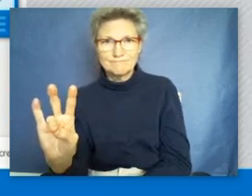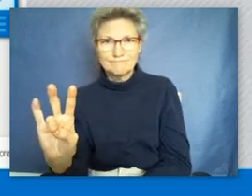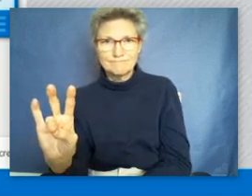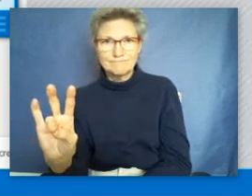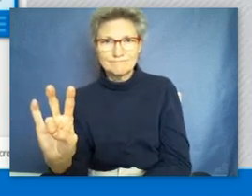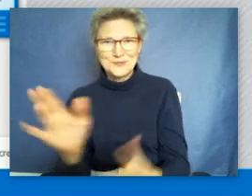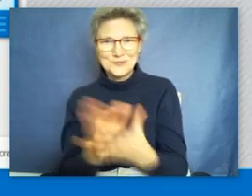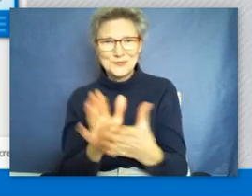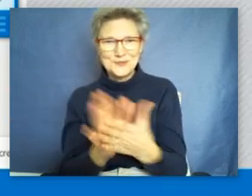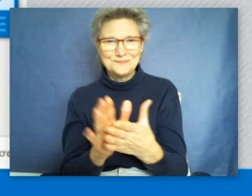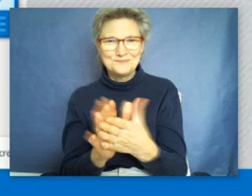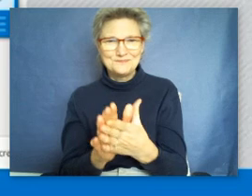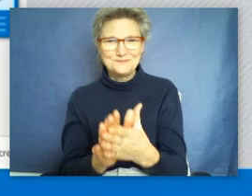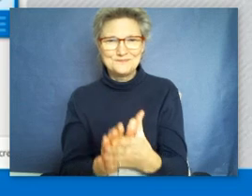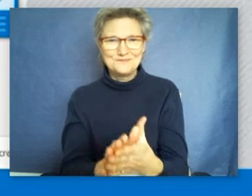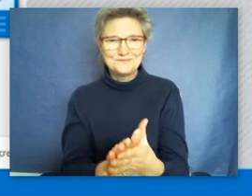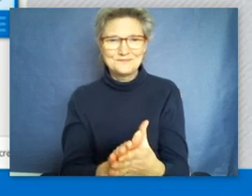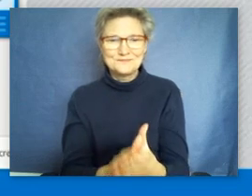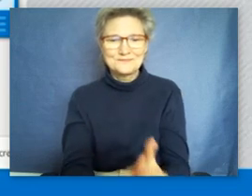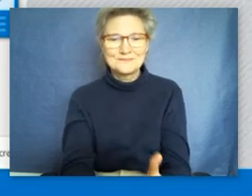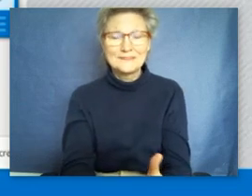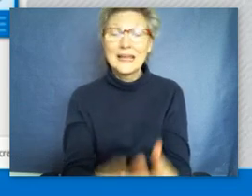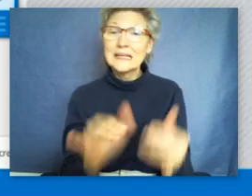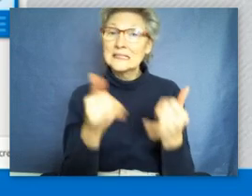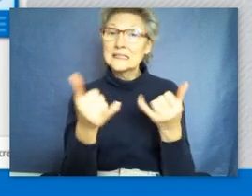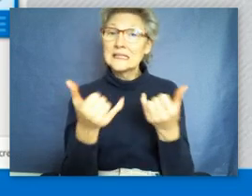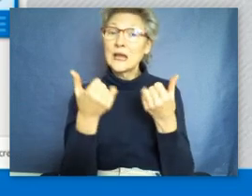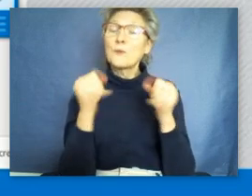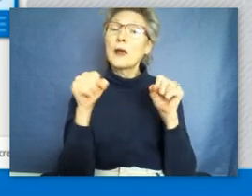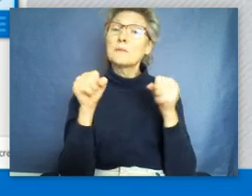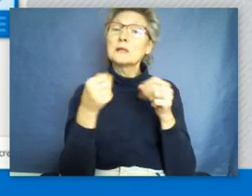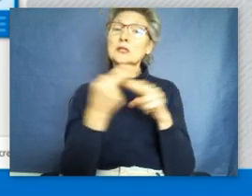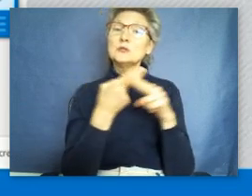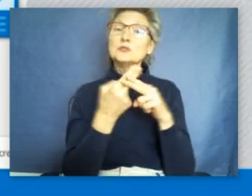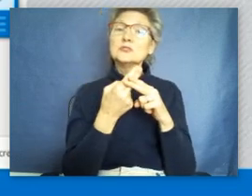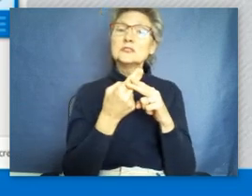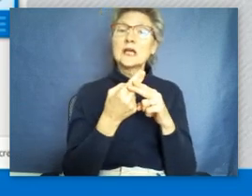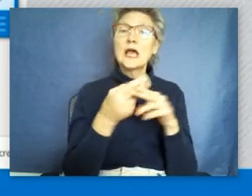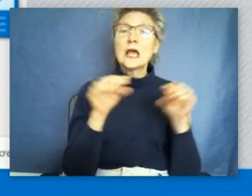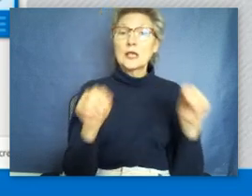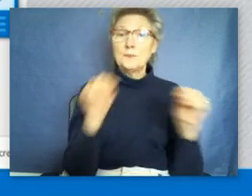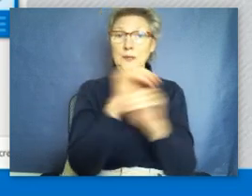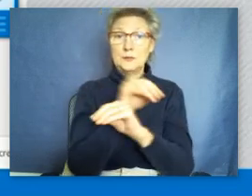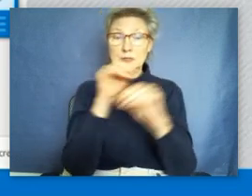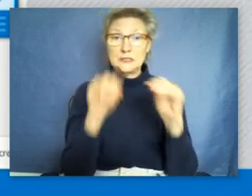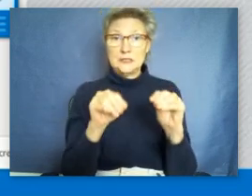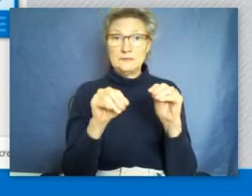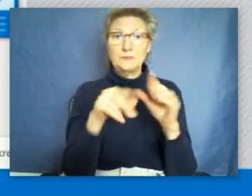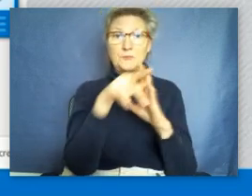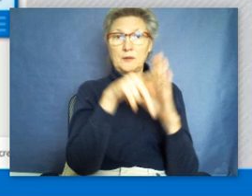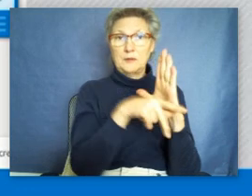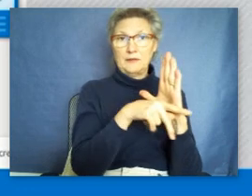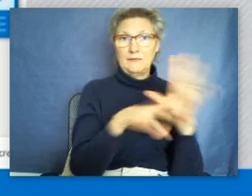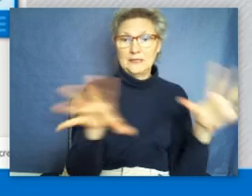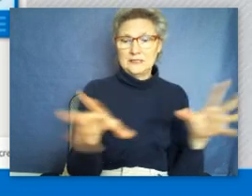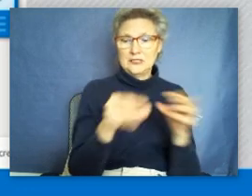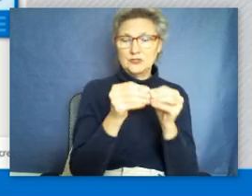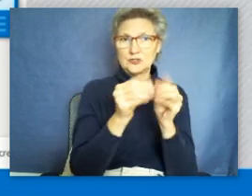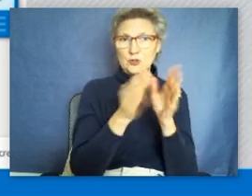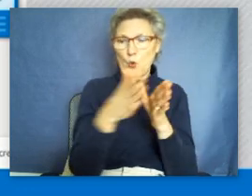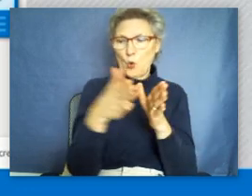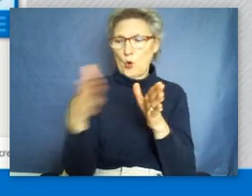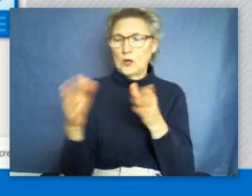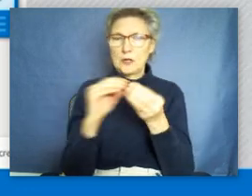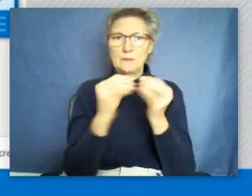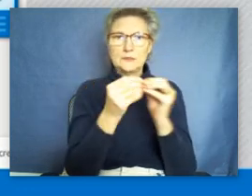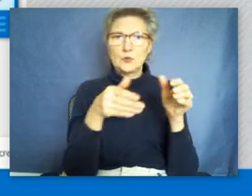7. Great thinking. Today we were able to use the commutative property of addition to order numbers in